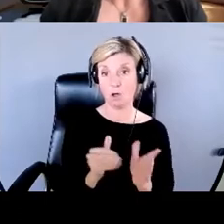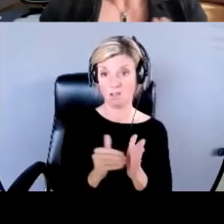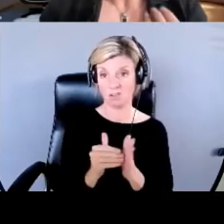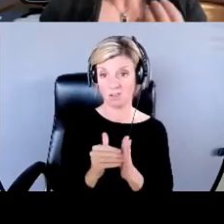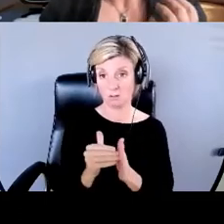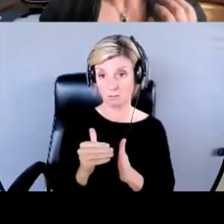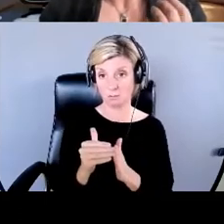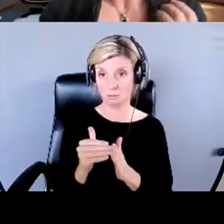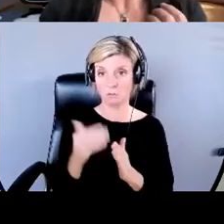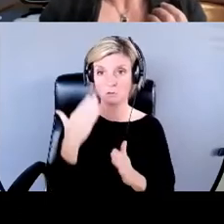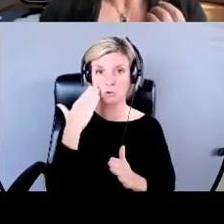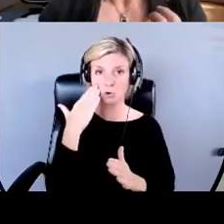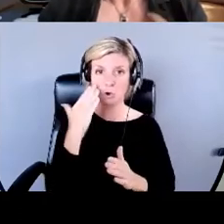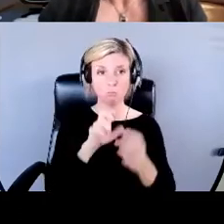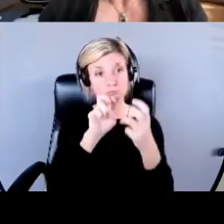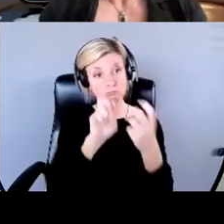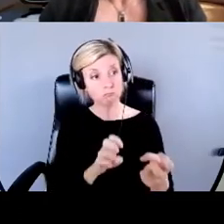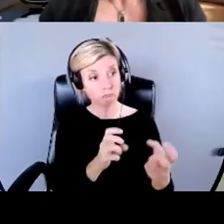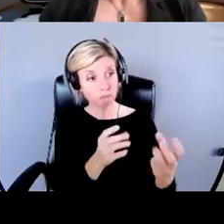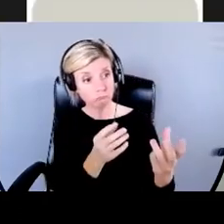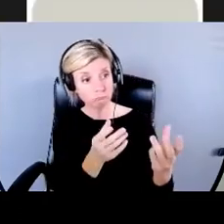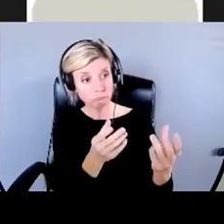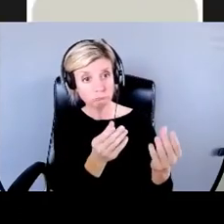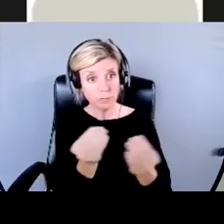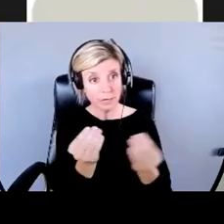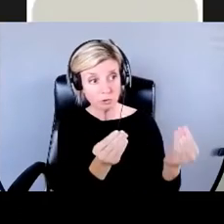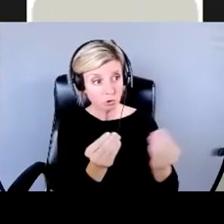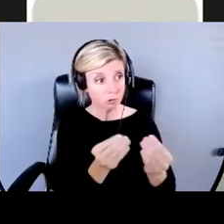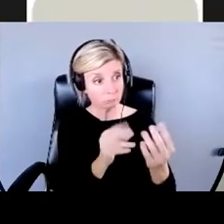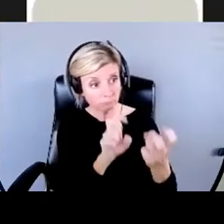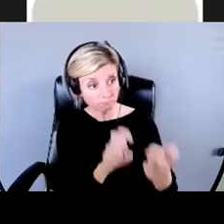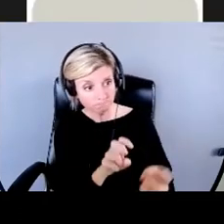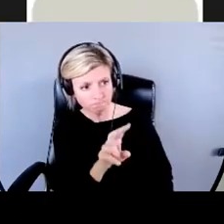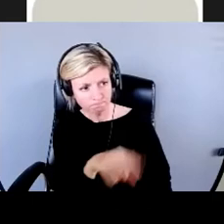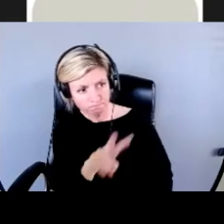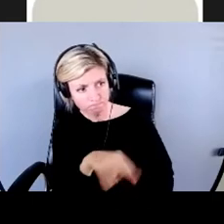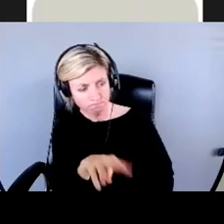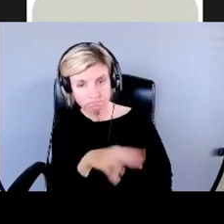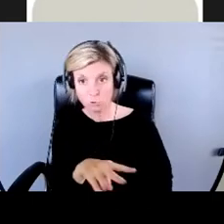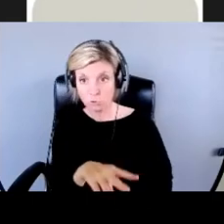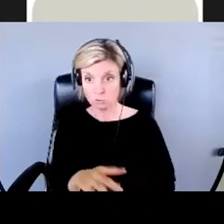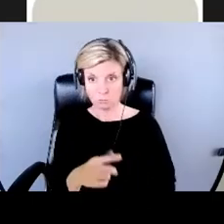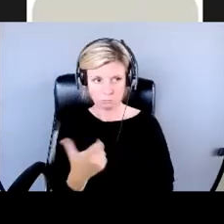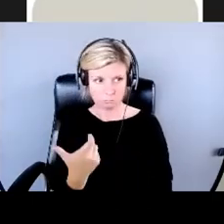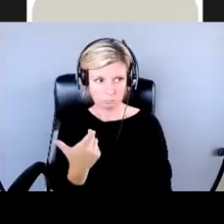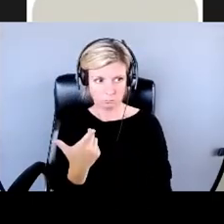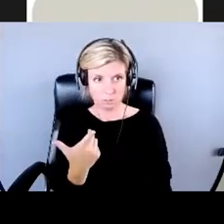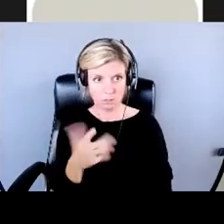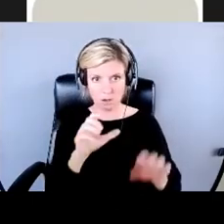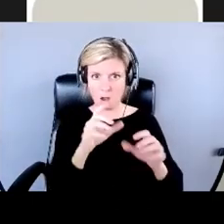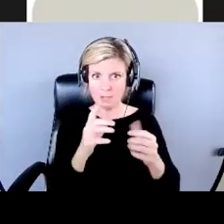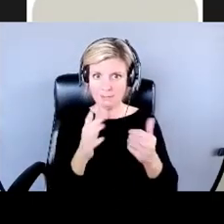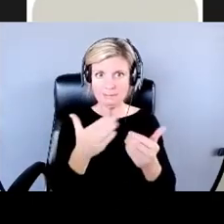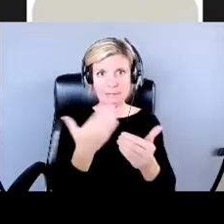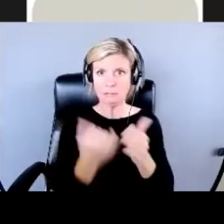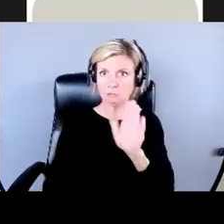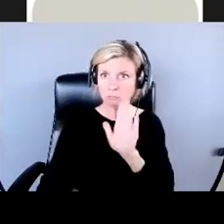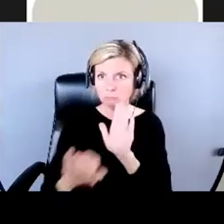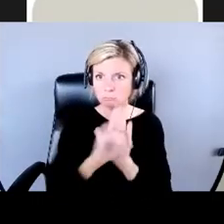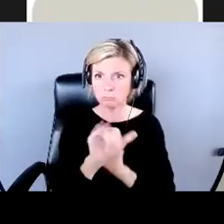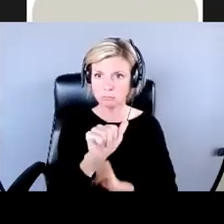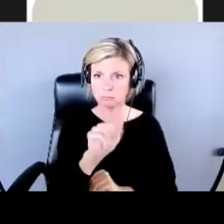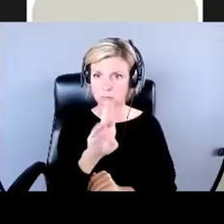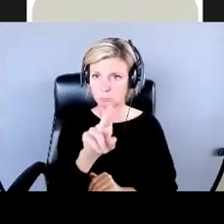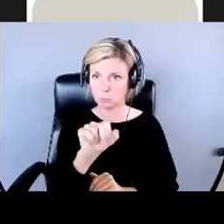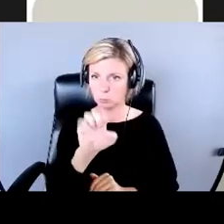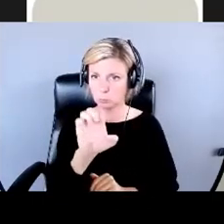when you're in the elder mediation setting whether abuse has occurred, or, you know, it's often very hidden in our society anyway, so you may not know initially